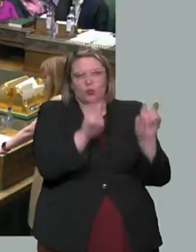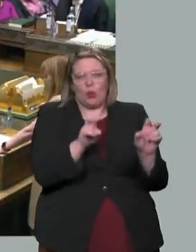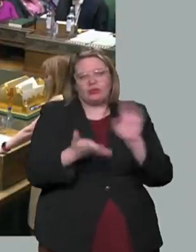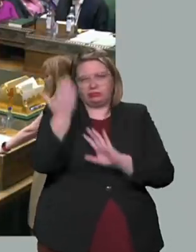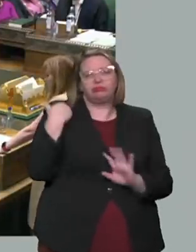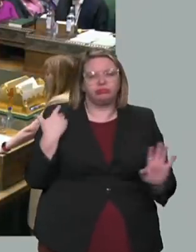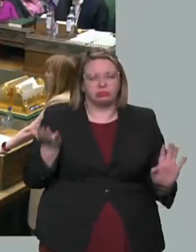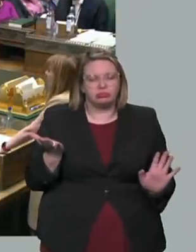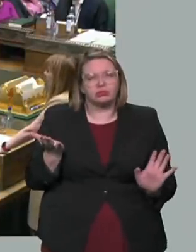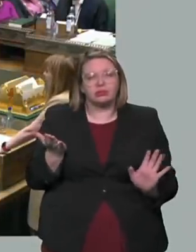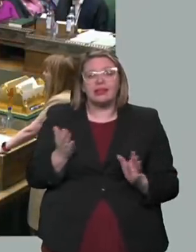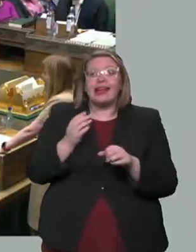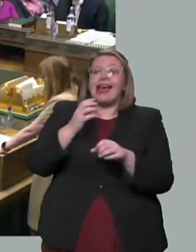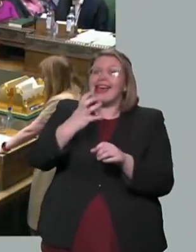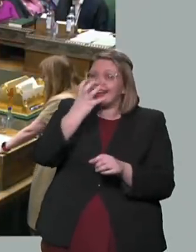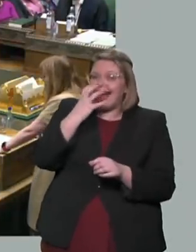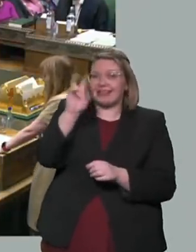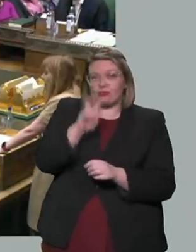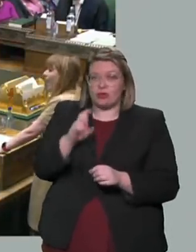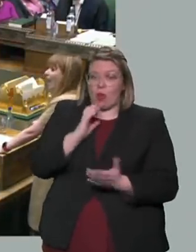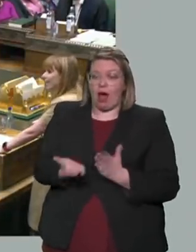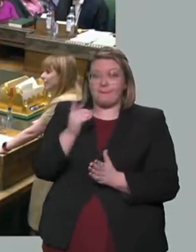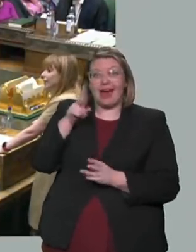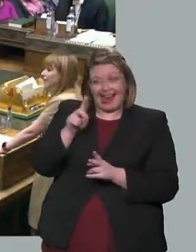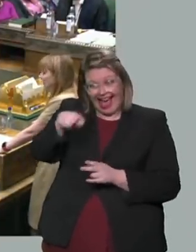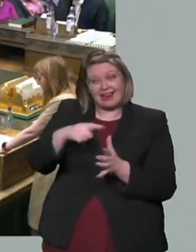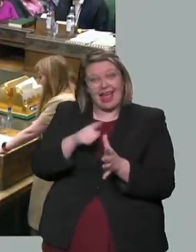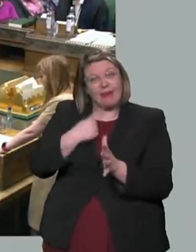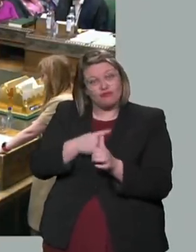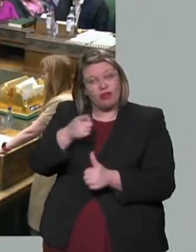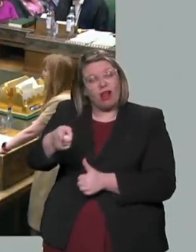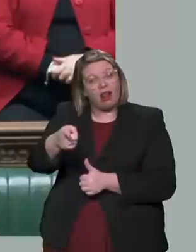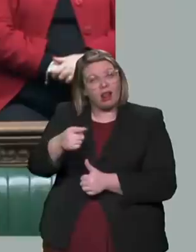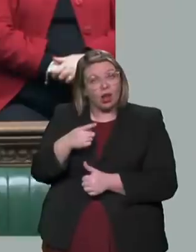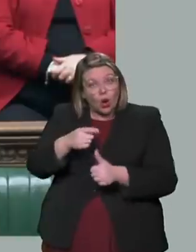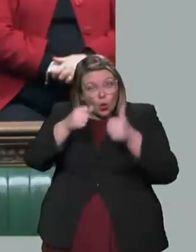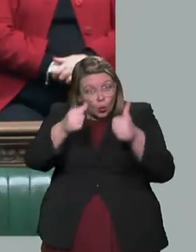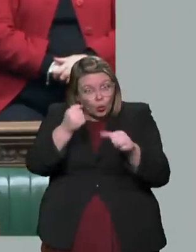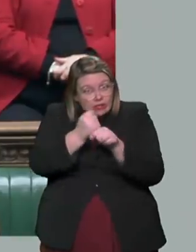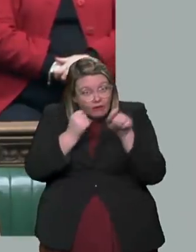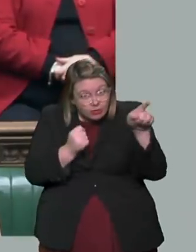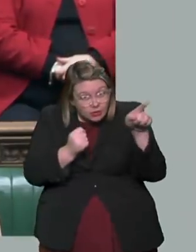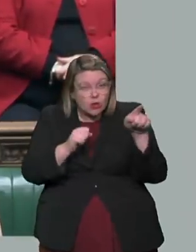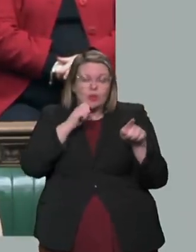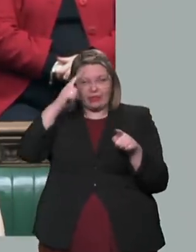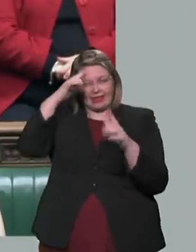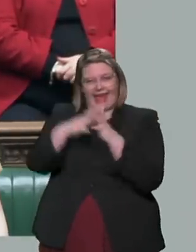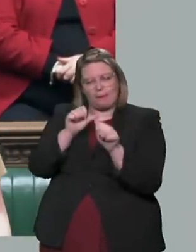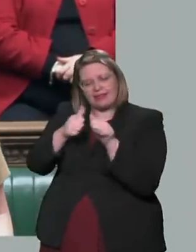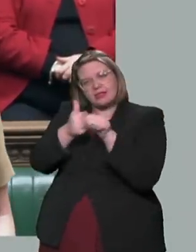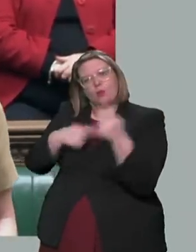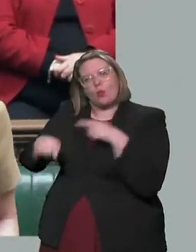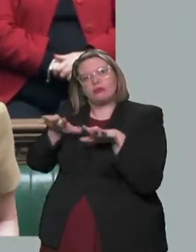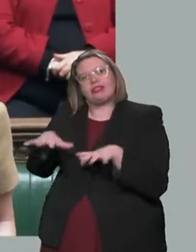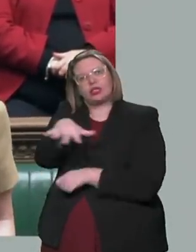When energy bills are going to be hiked again in April, any decent government would find a way to help British families.